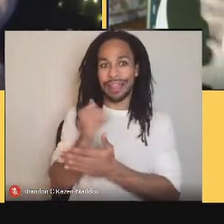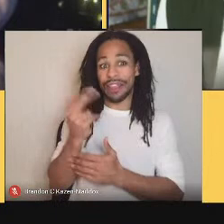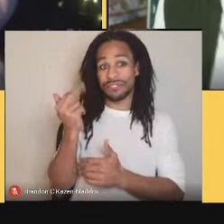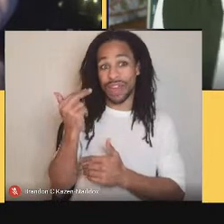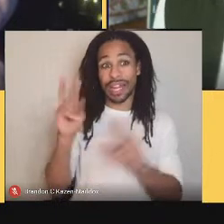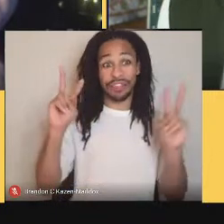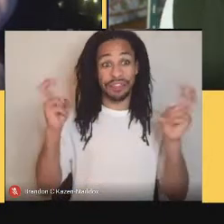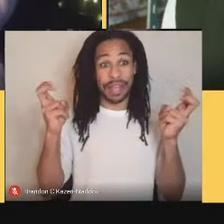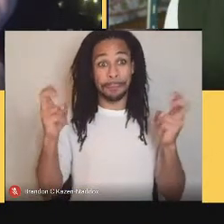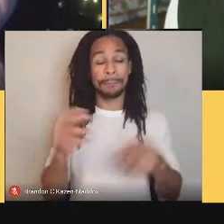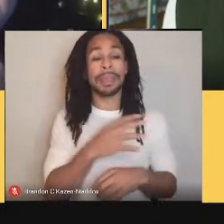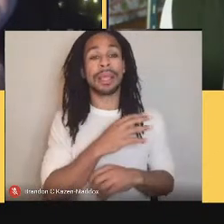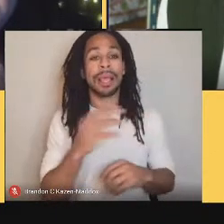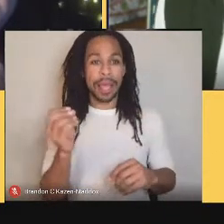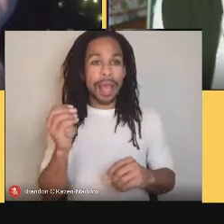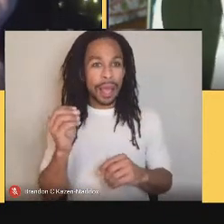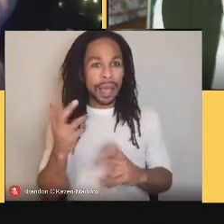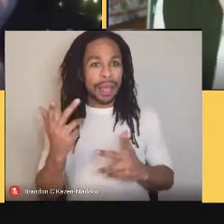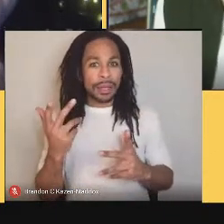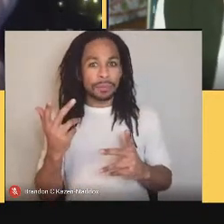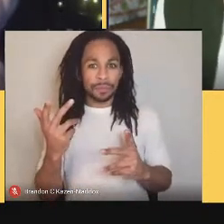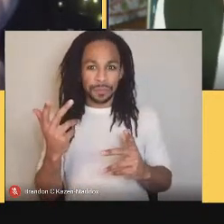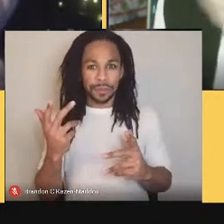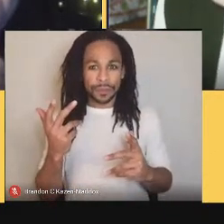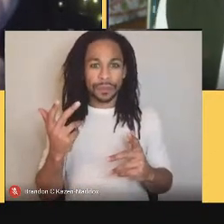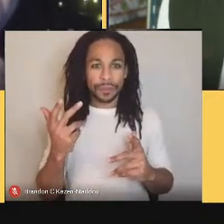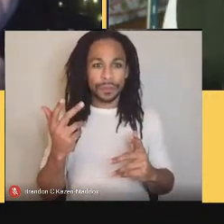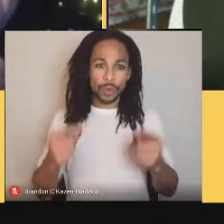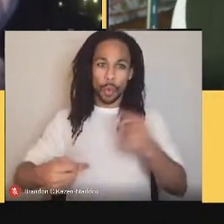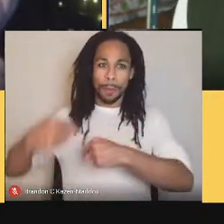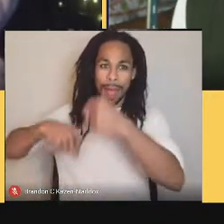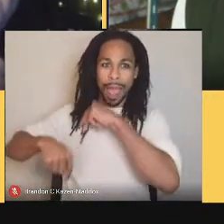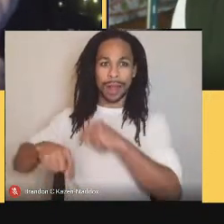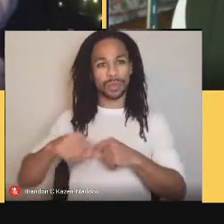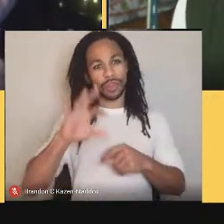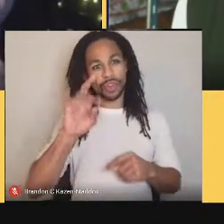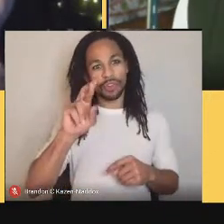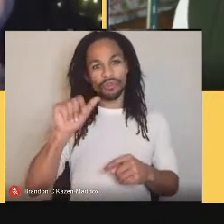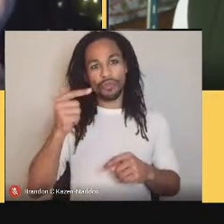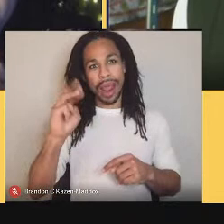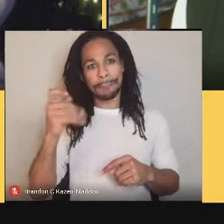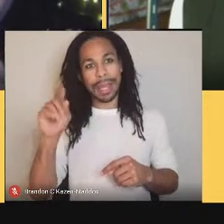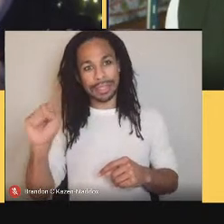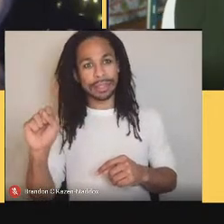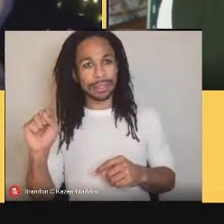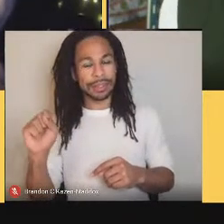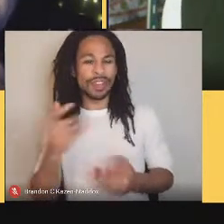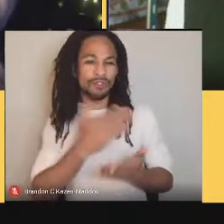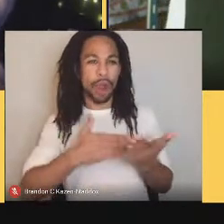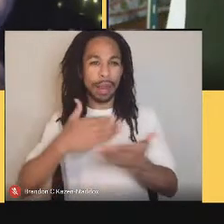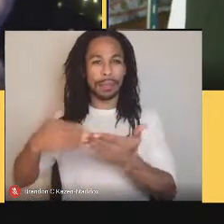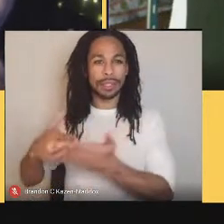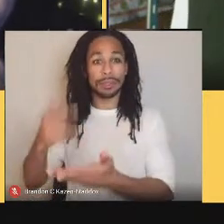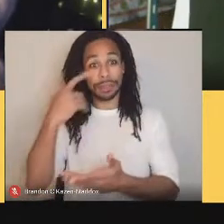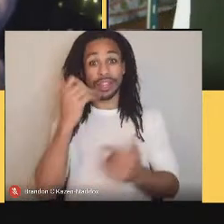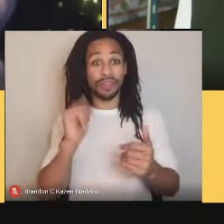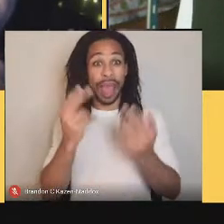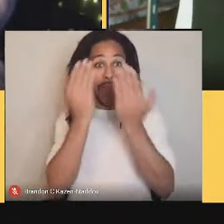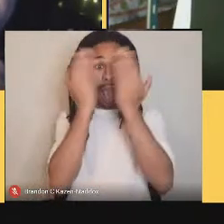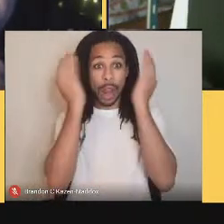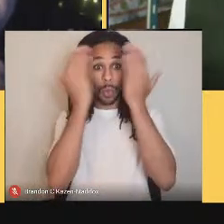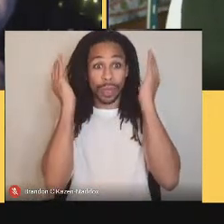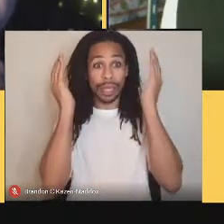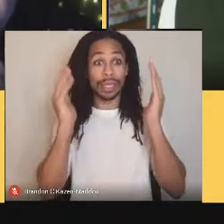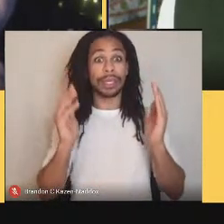you know, it kind of goes back to those fragments, right? Because for the Halloween special, we just took that theme and